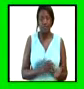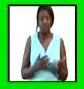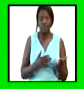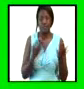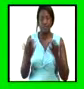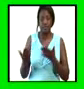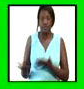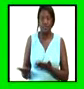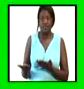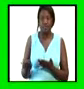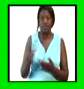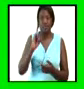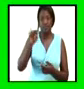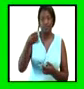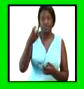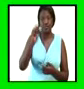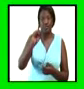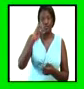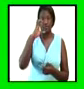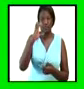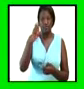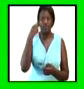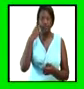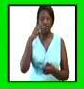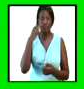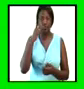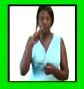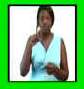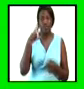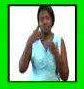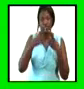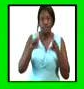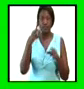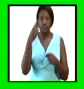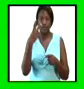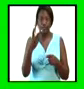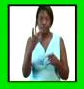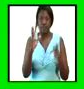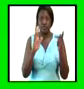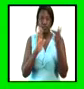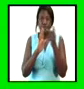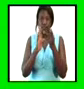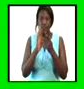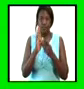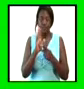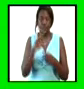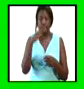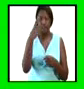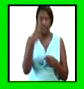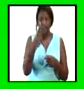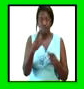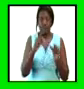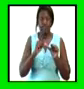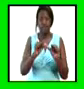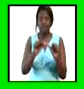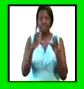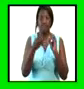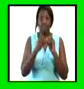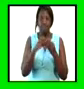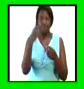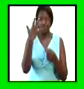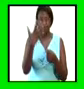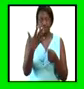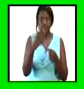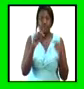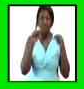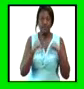viewers, welcome to our JSC English Second Language program series. This is program 1 in a series of 5 programs. Today we will